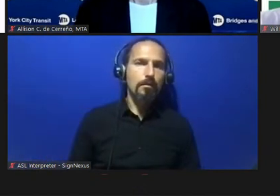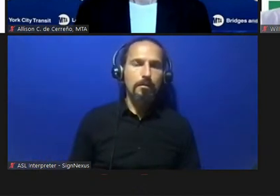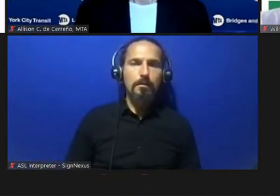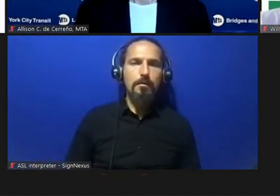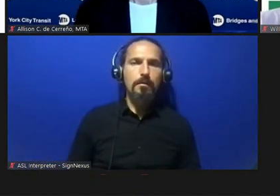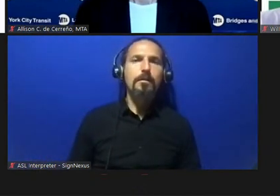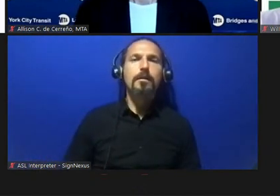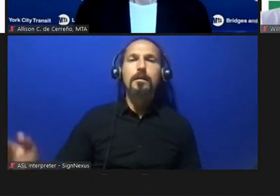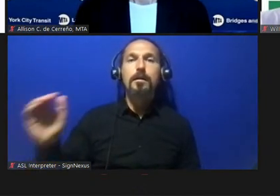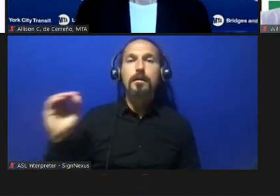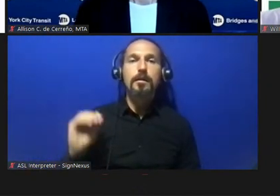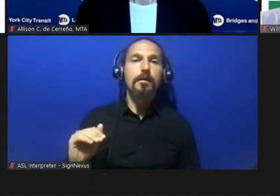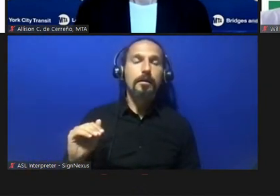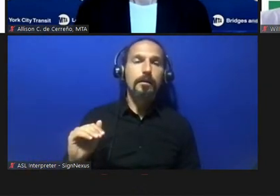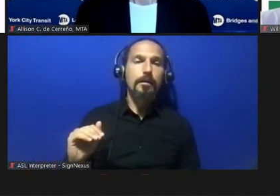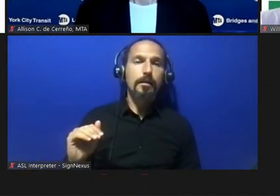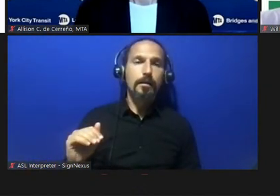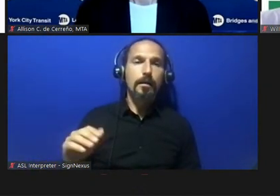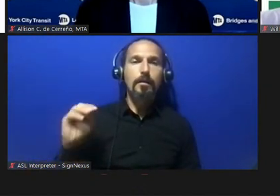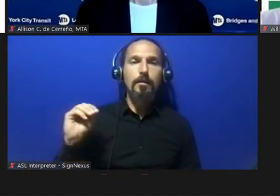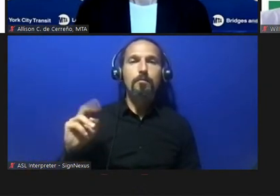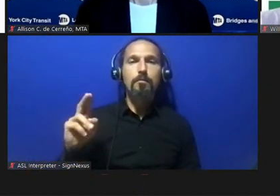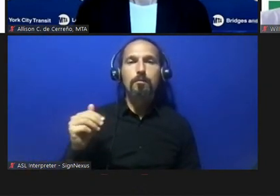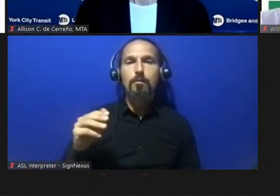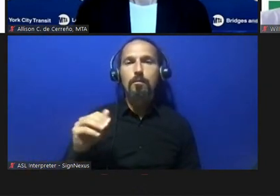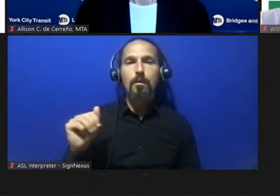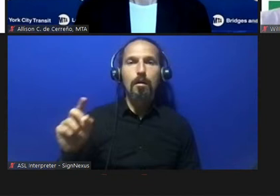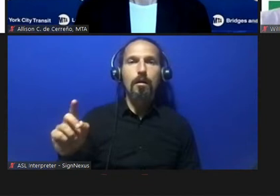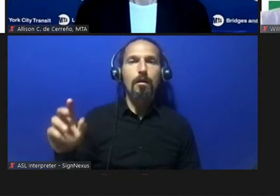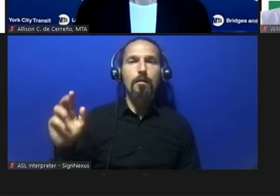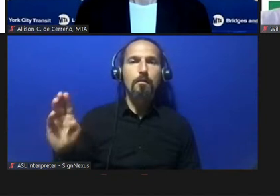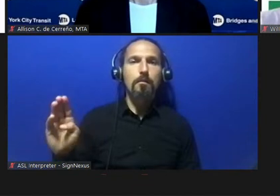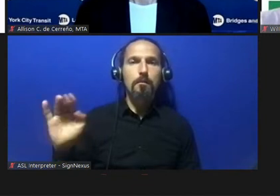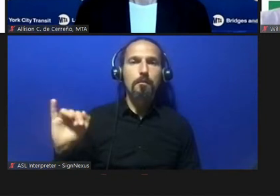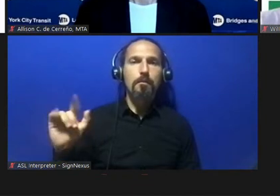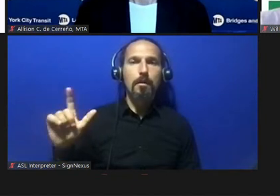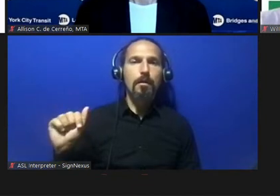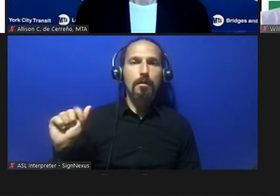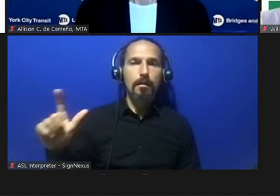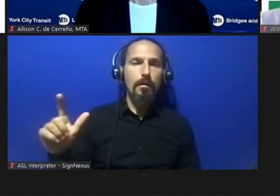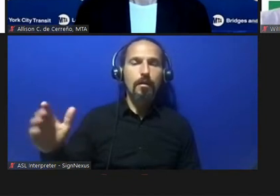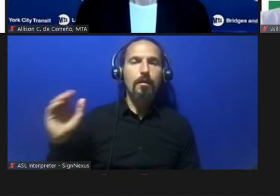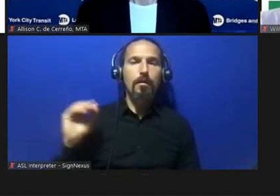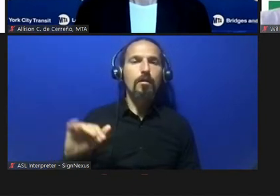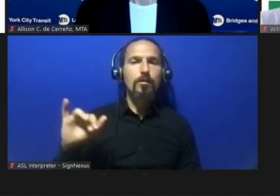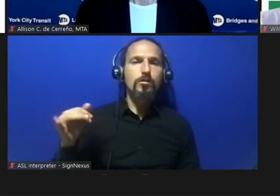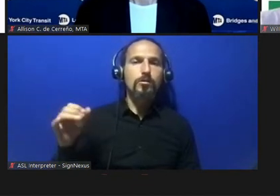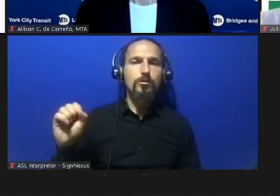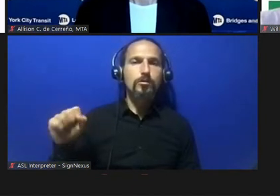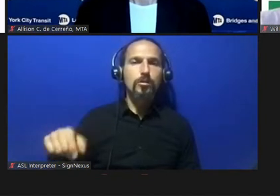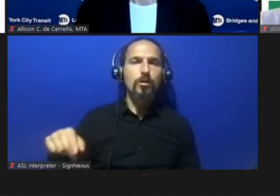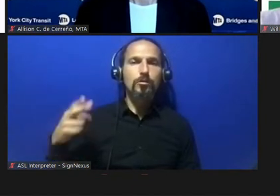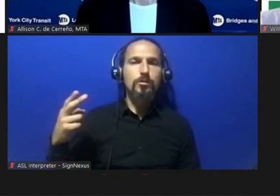our next speaker is muhammad bilal followed by joseph toronto